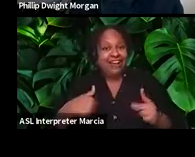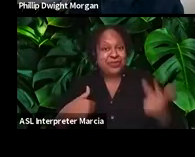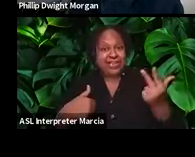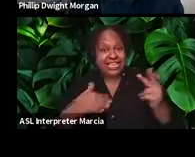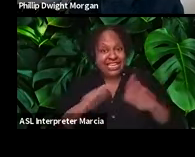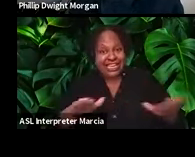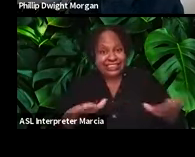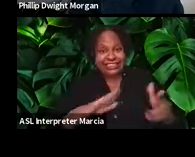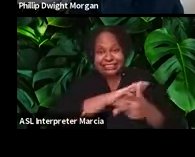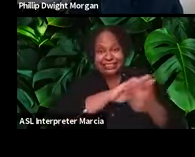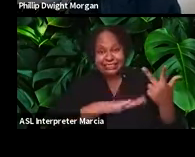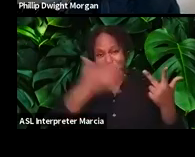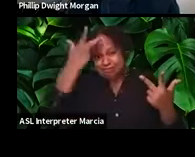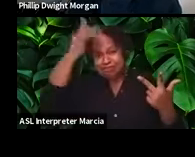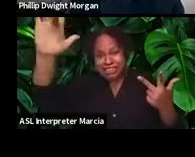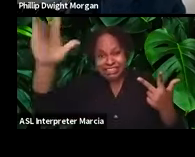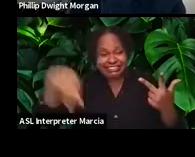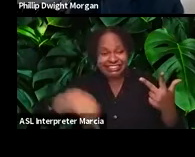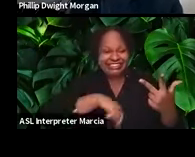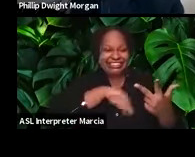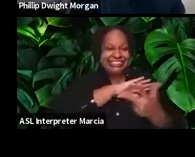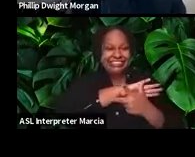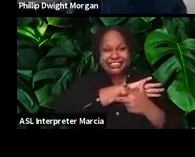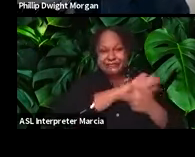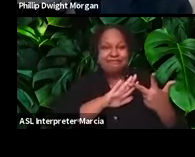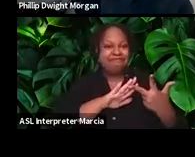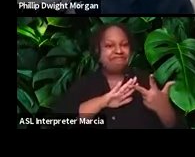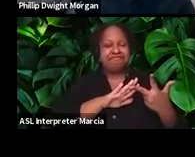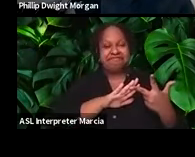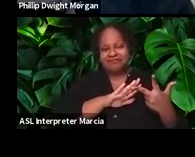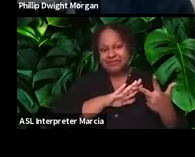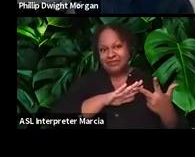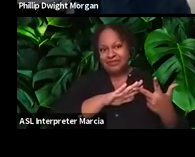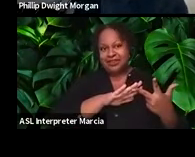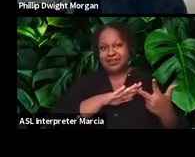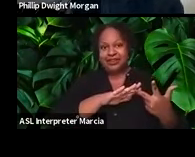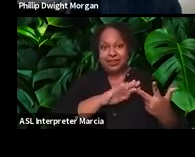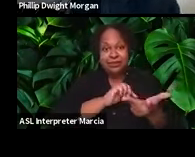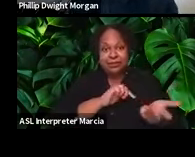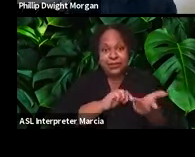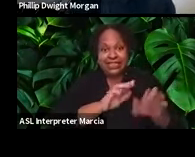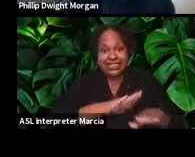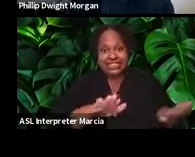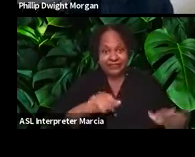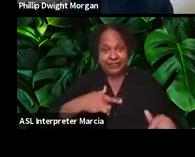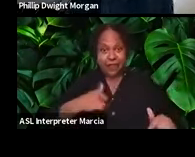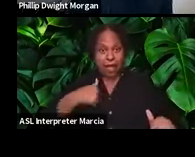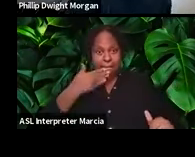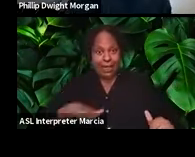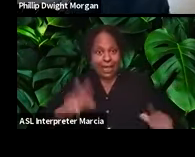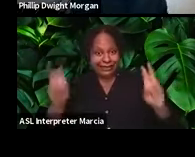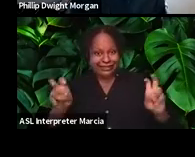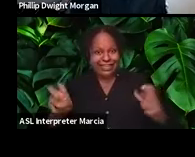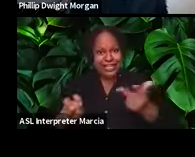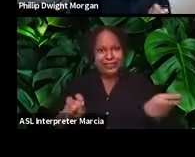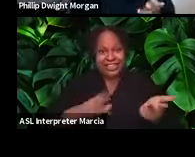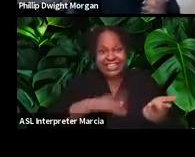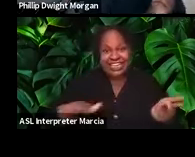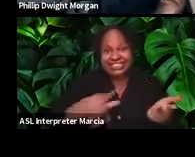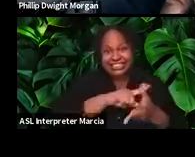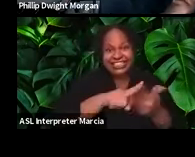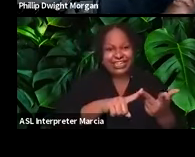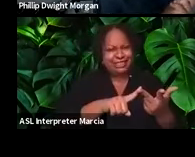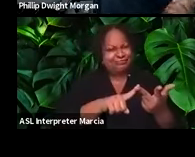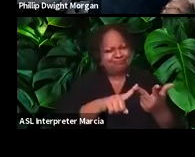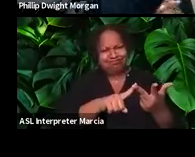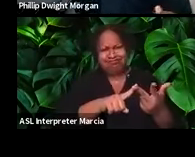are brilliant, that are like, if you think Celina bad, these kids are like, they are